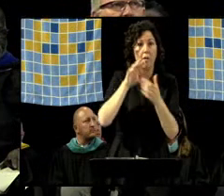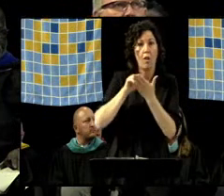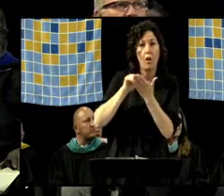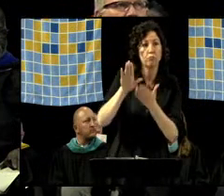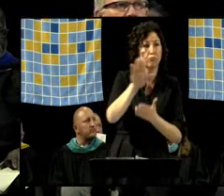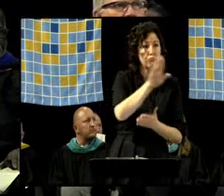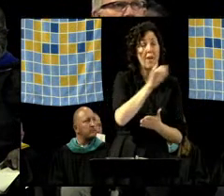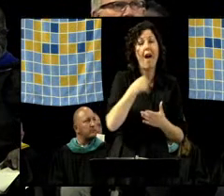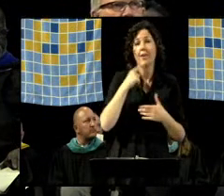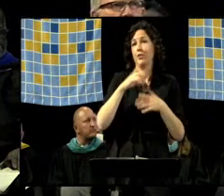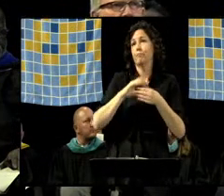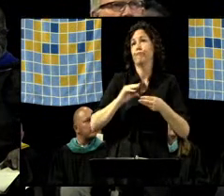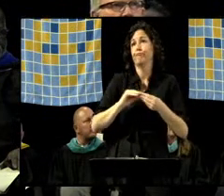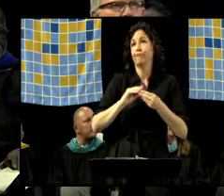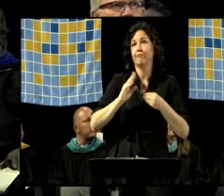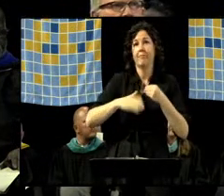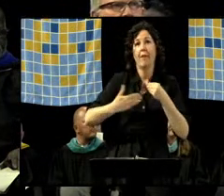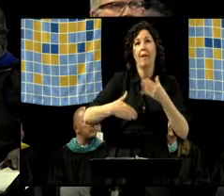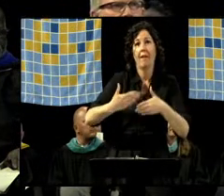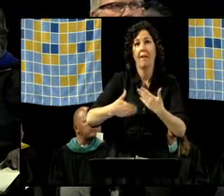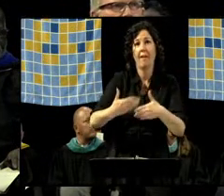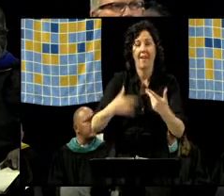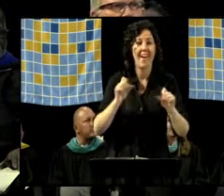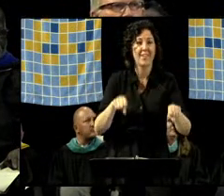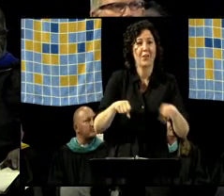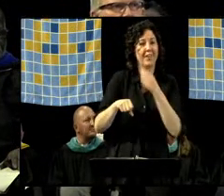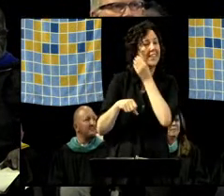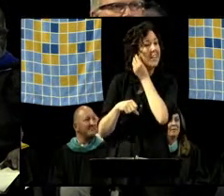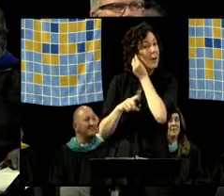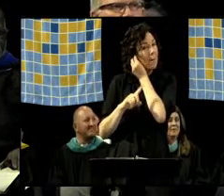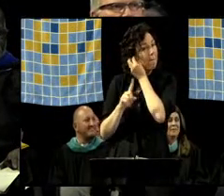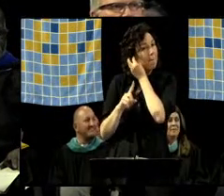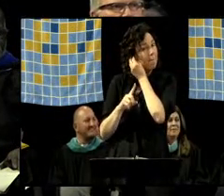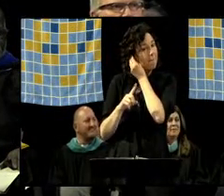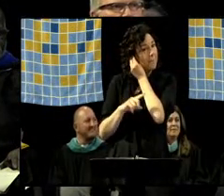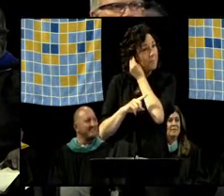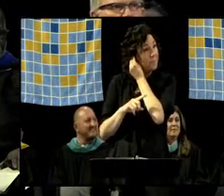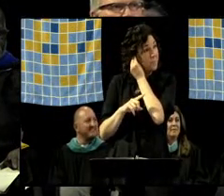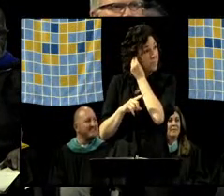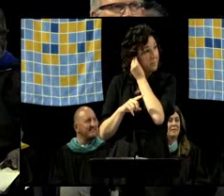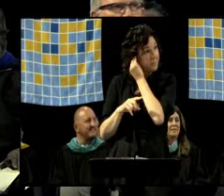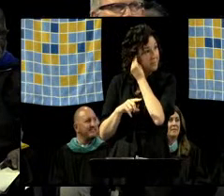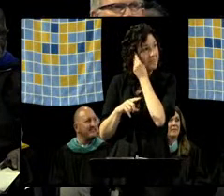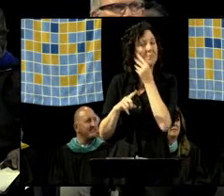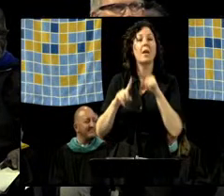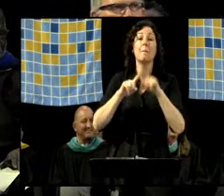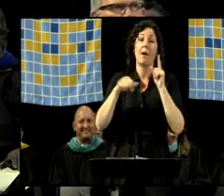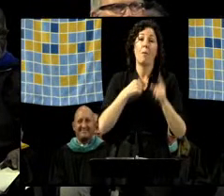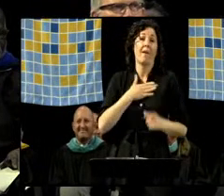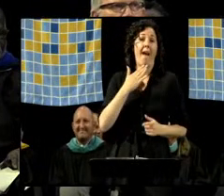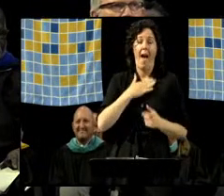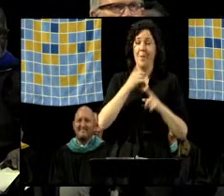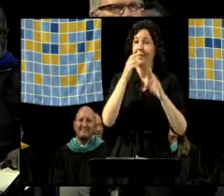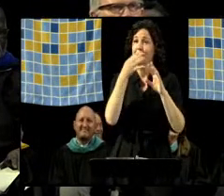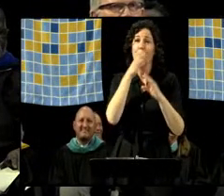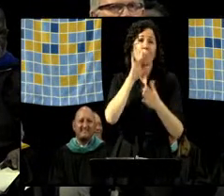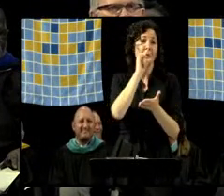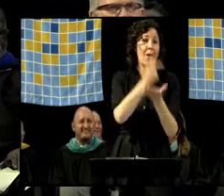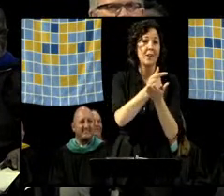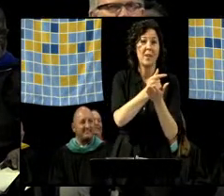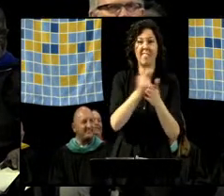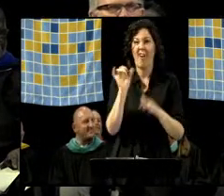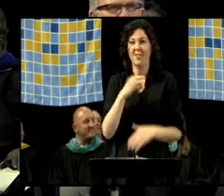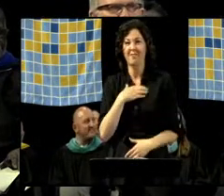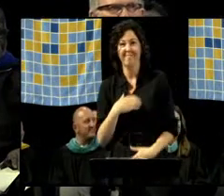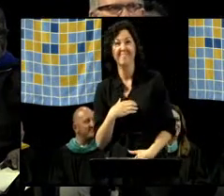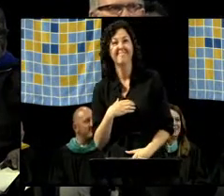here and go on for days, but let's face it, we're all ready to graduate, and we are already thinking about what we're getting to eat after we finish. So, in